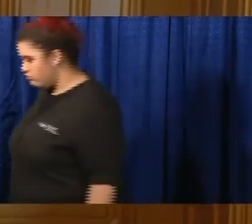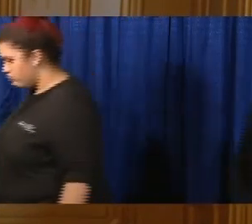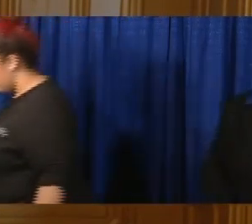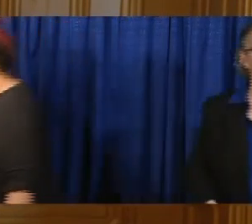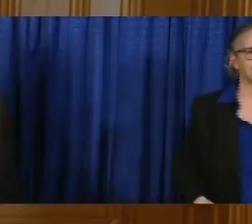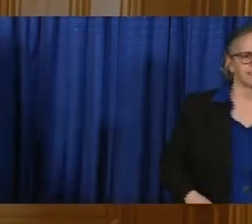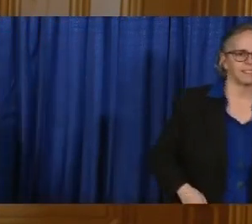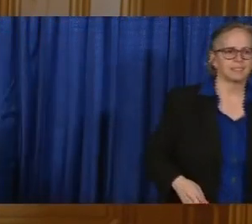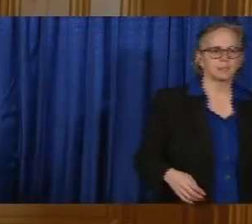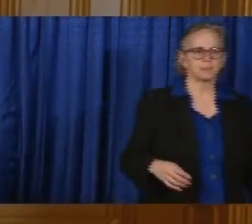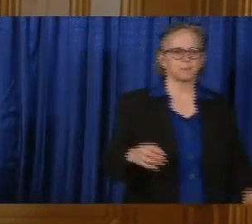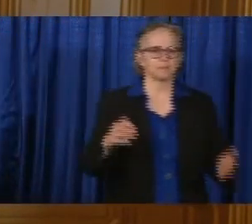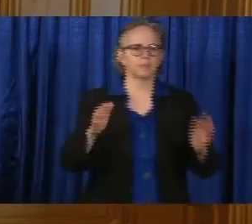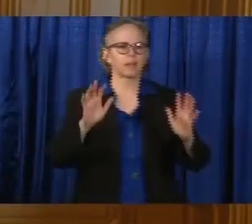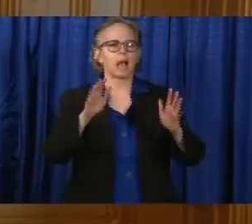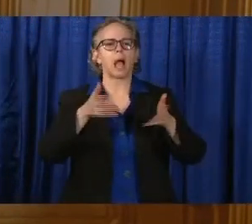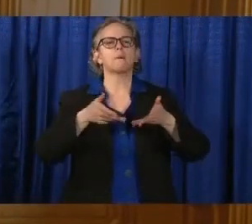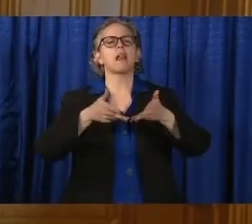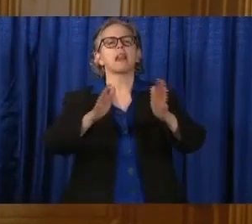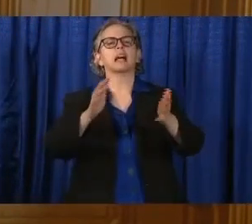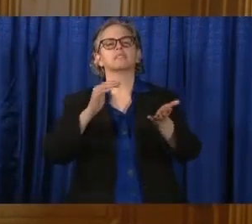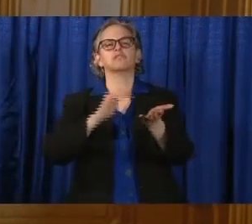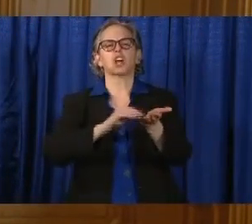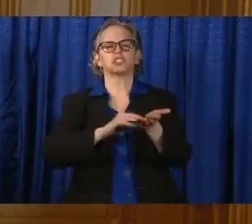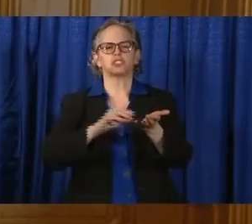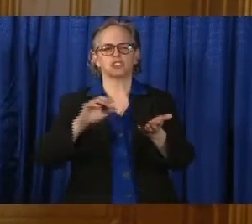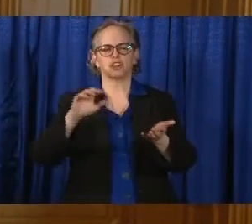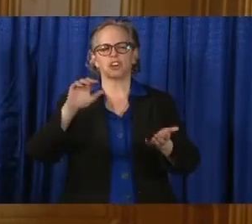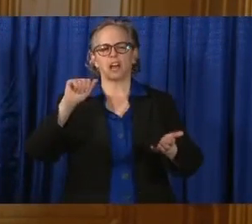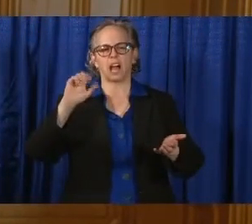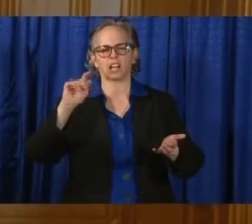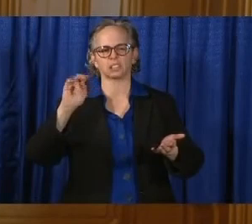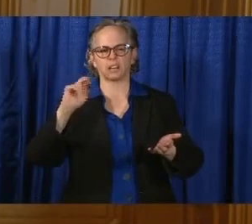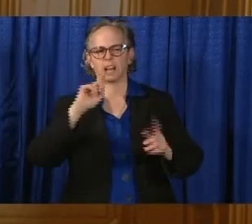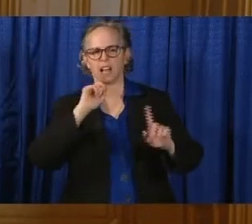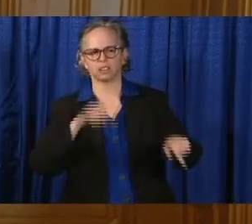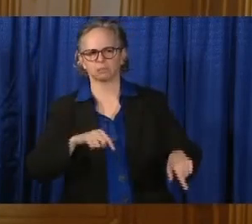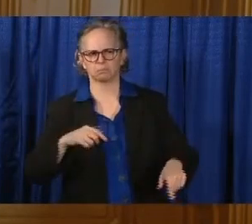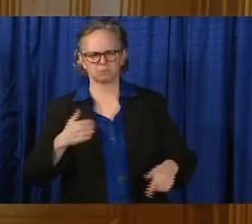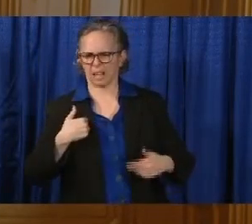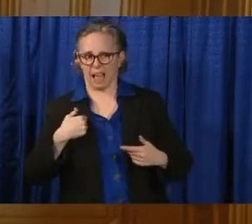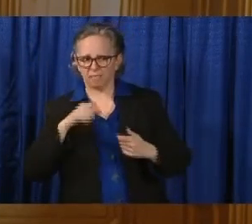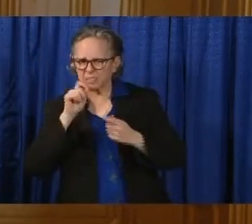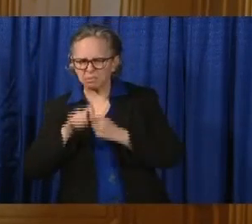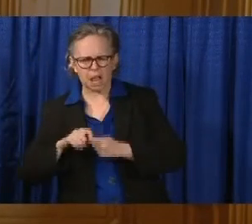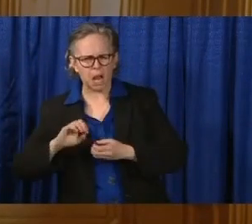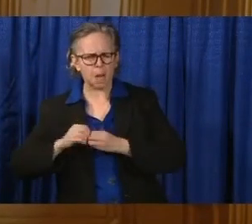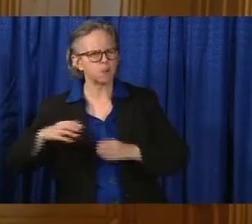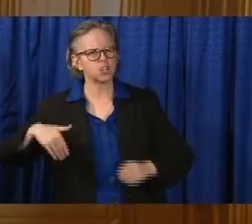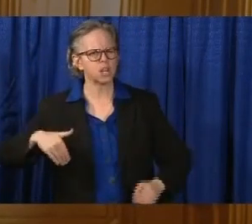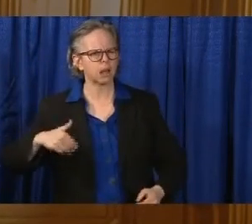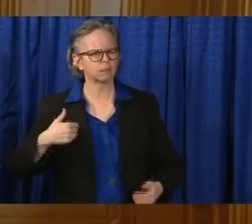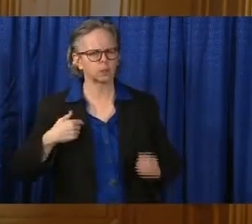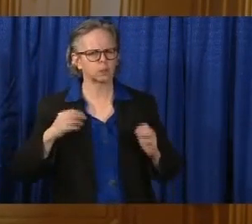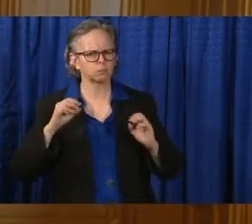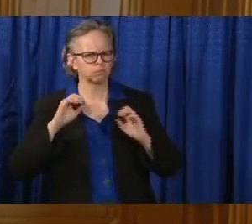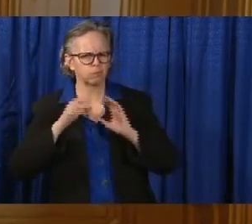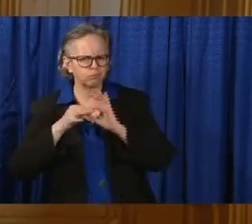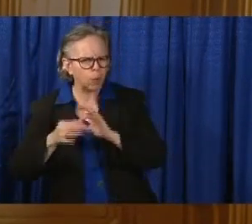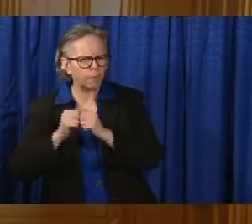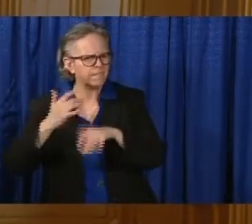don't have the exact numbers. I'm not even sure the exact numbers are available. The first job was to find